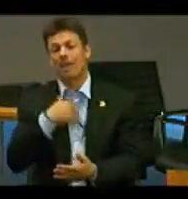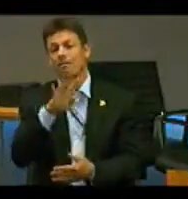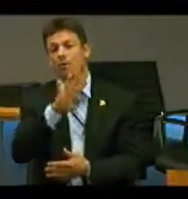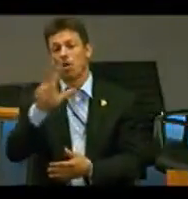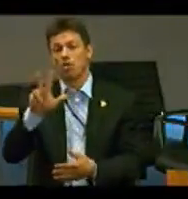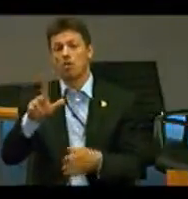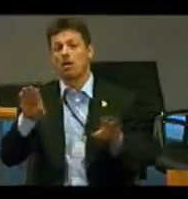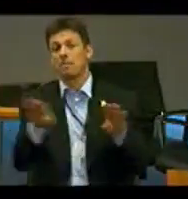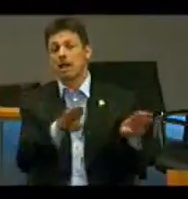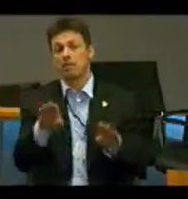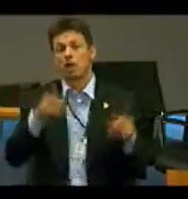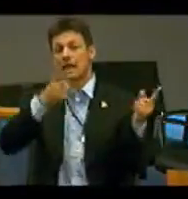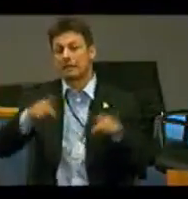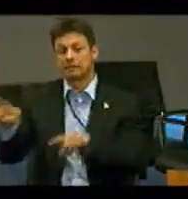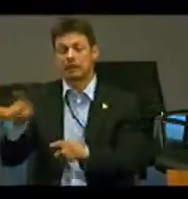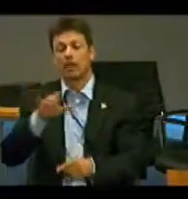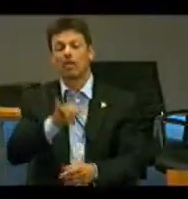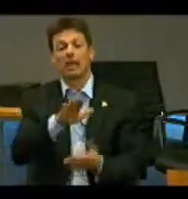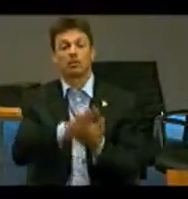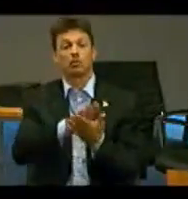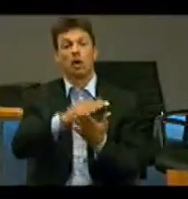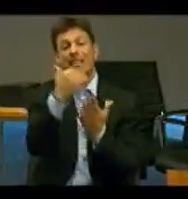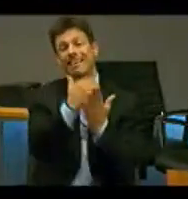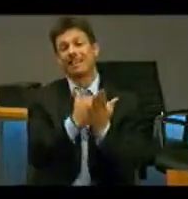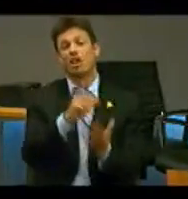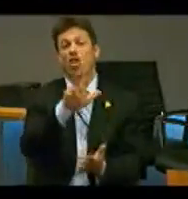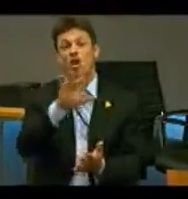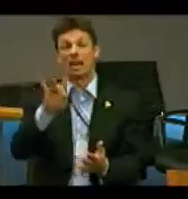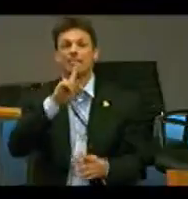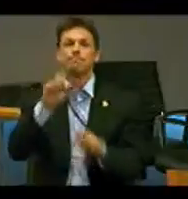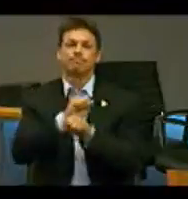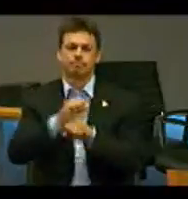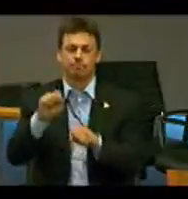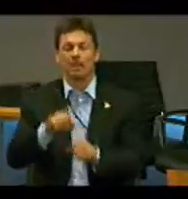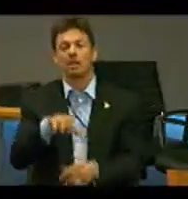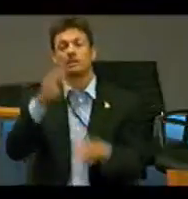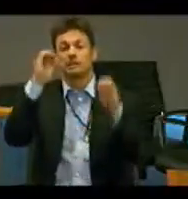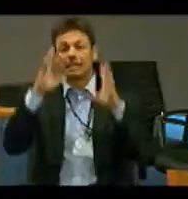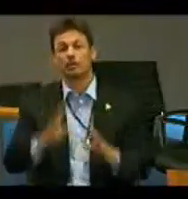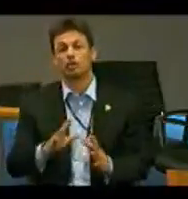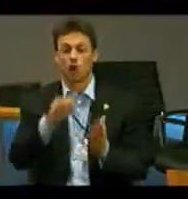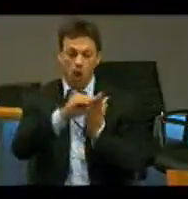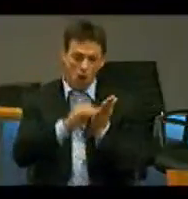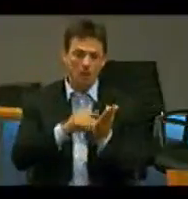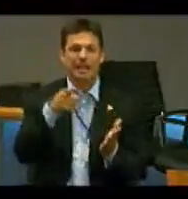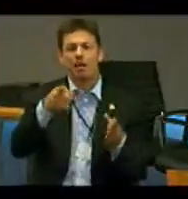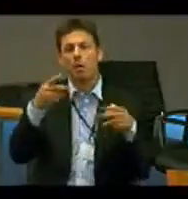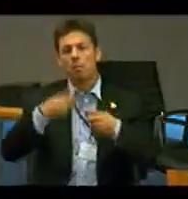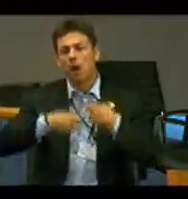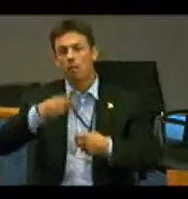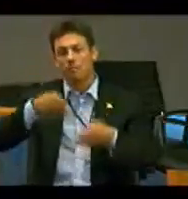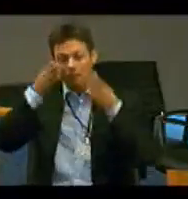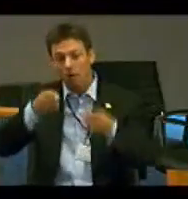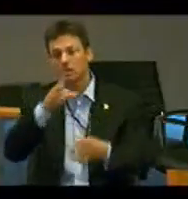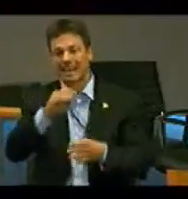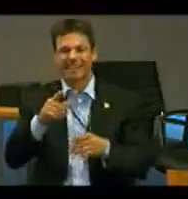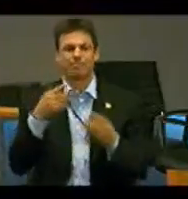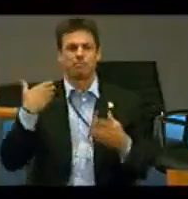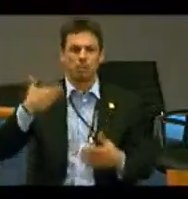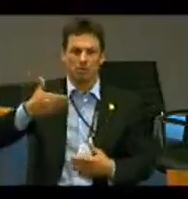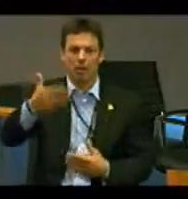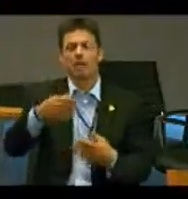behavioral incidents, of which the school listed 38 as major, and whose teachers noted she had problems focusing and repeated behavioral